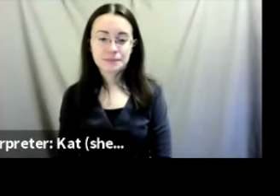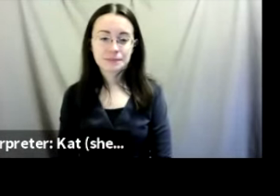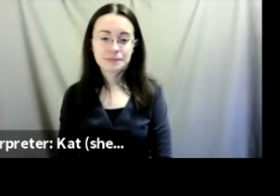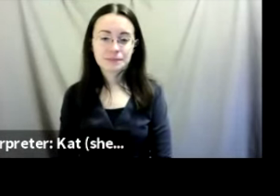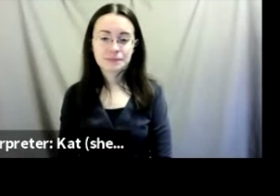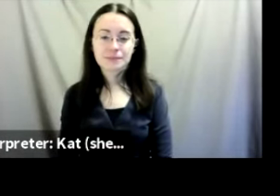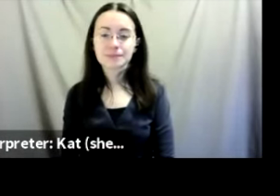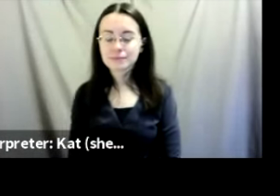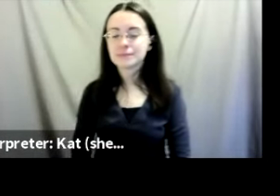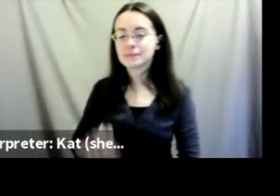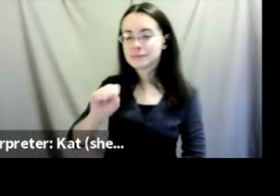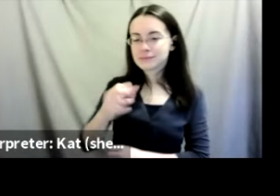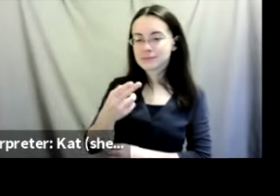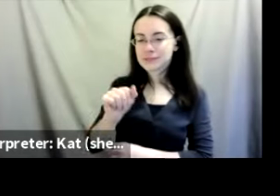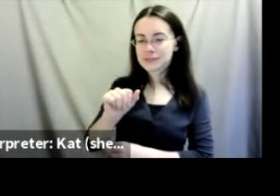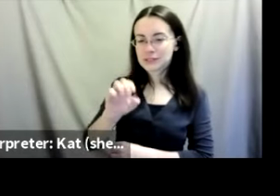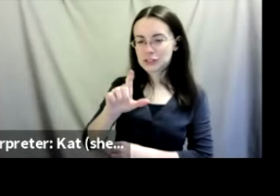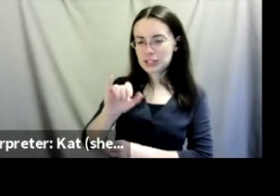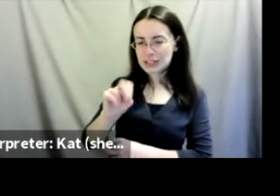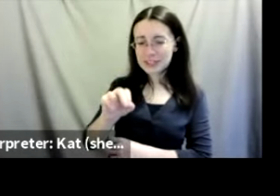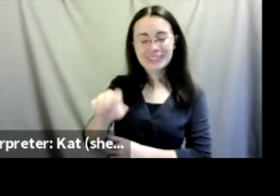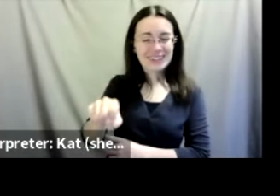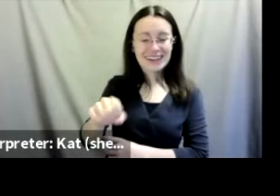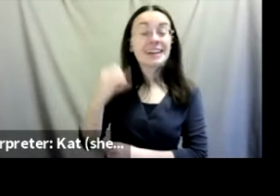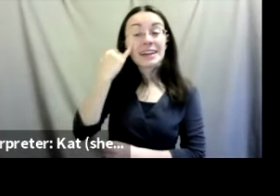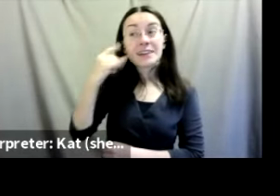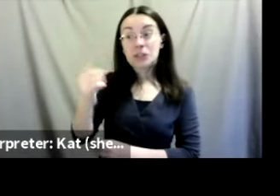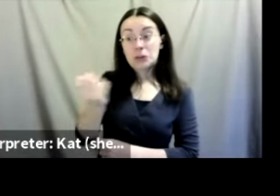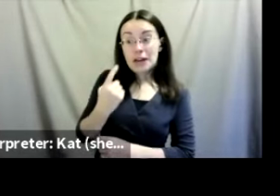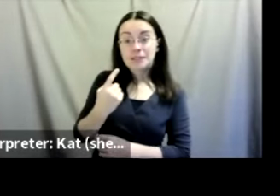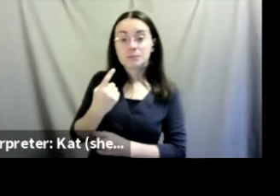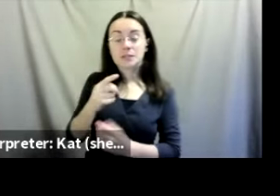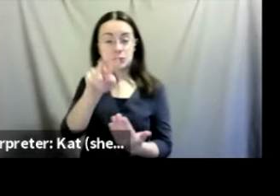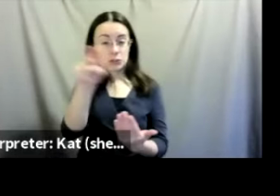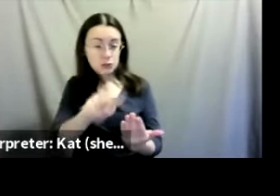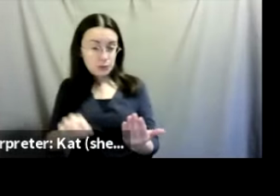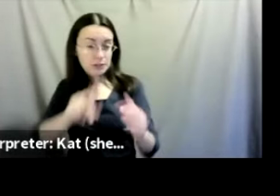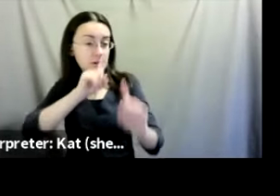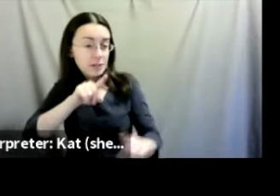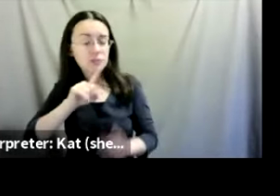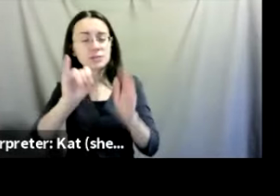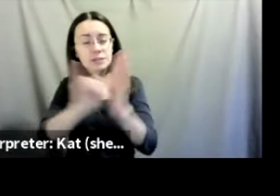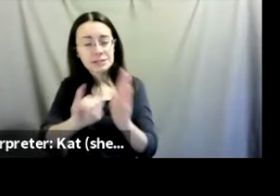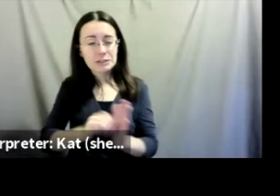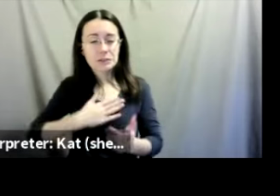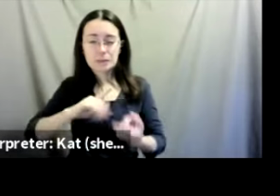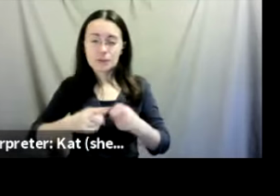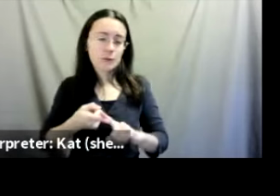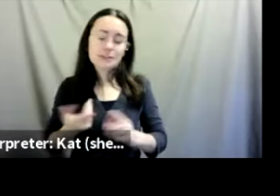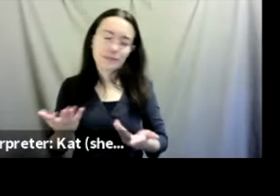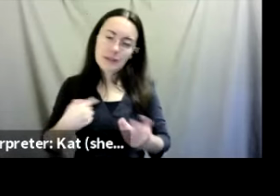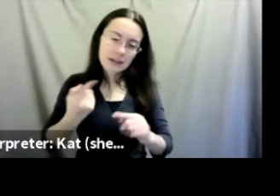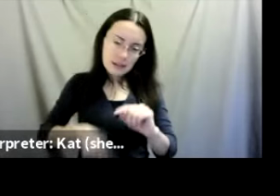And yeah, if you asked me to go on there and try to identify my friends, I probably wouldn't be able to. We didn't ask for